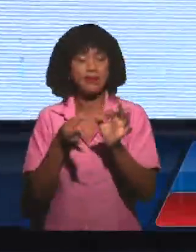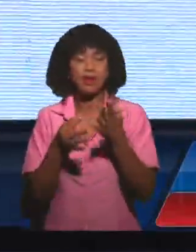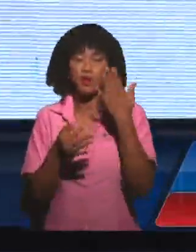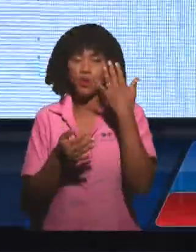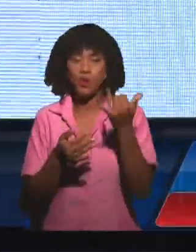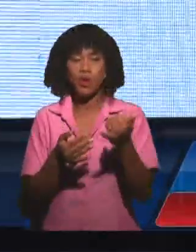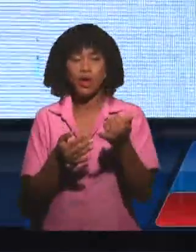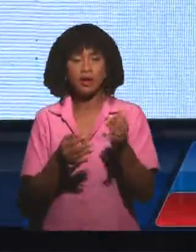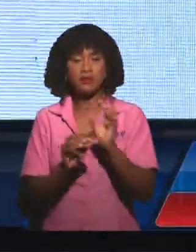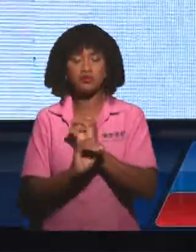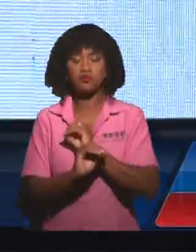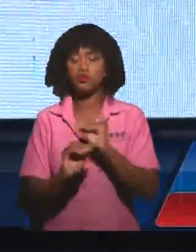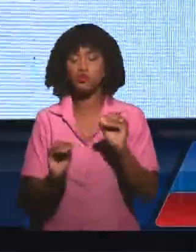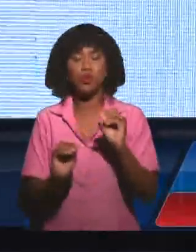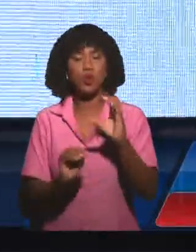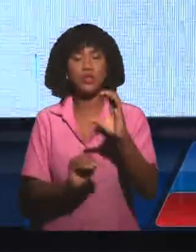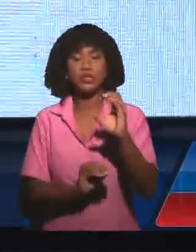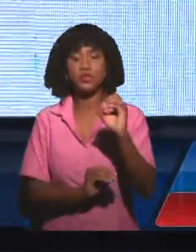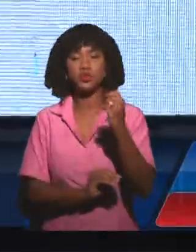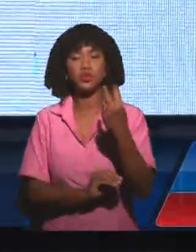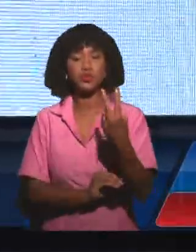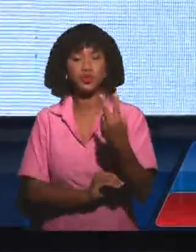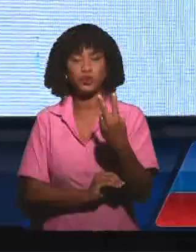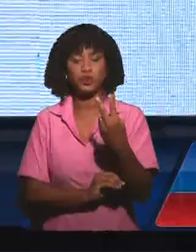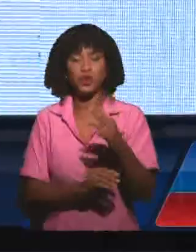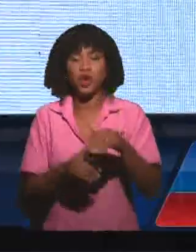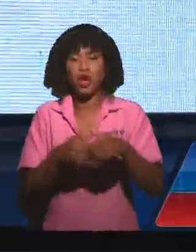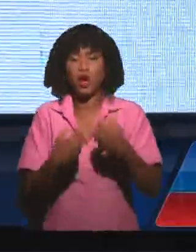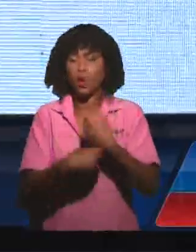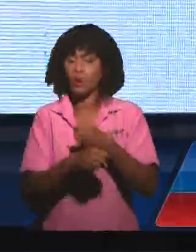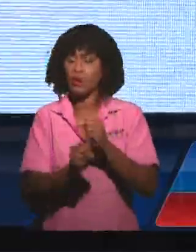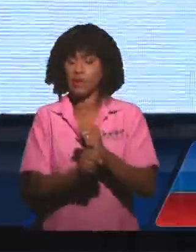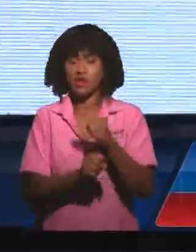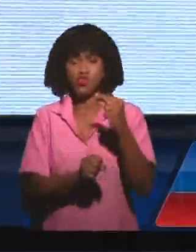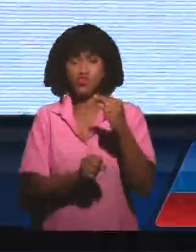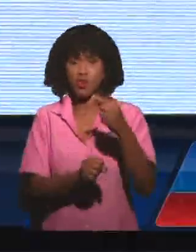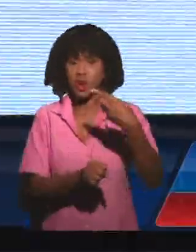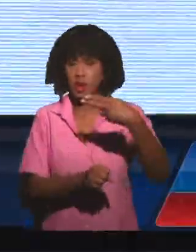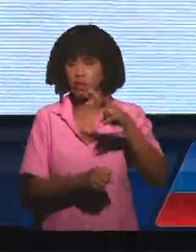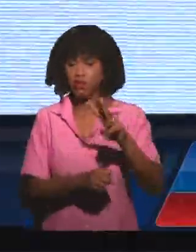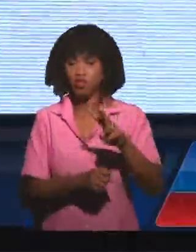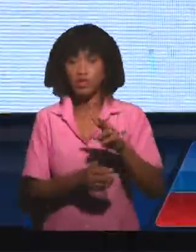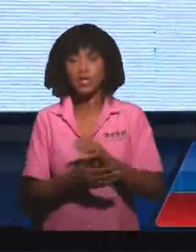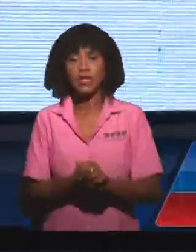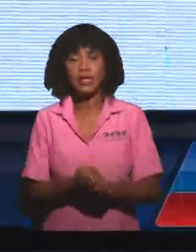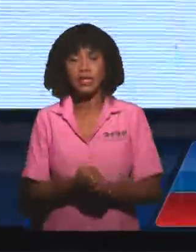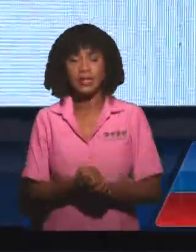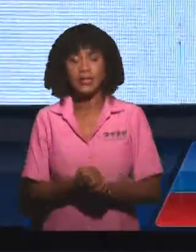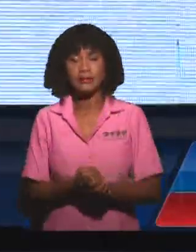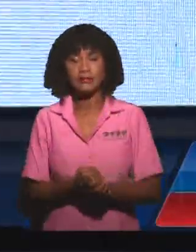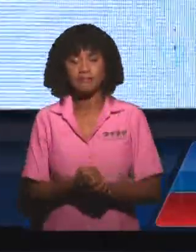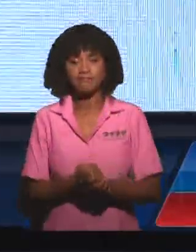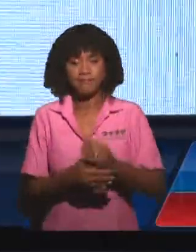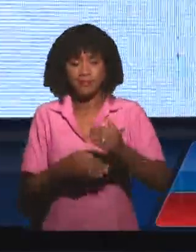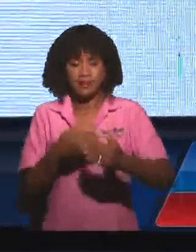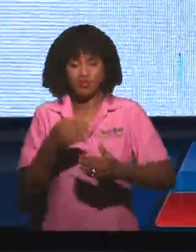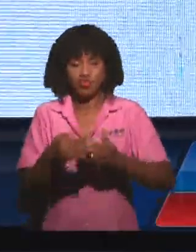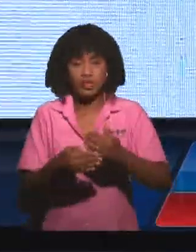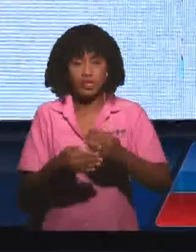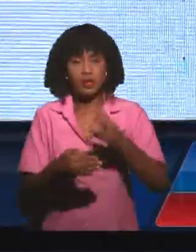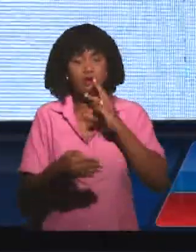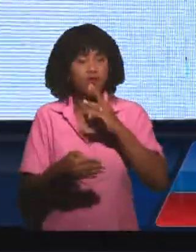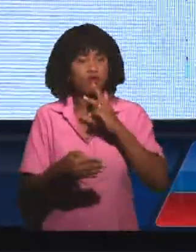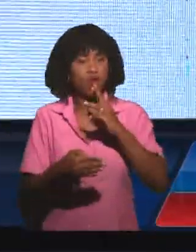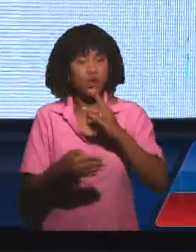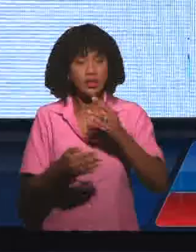the carbon emissions, right? Well, how do we produce green hydrogen? Well, by the electrolysis of water. We